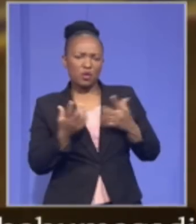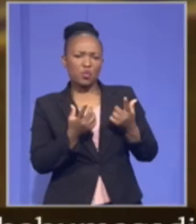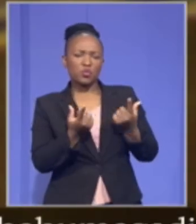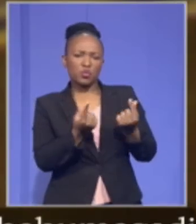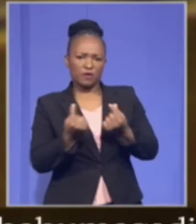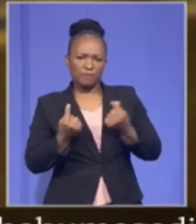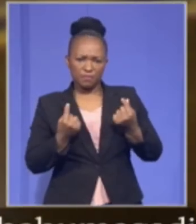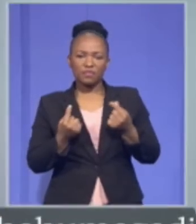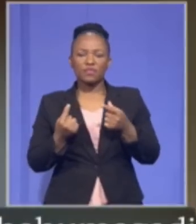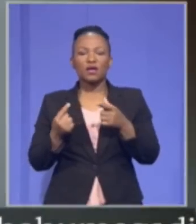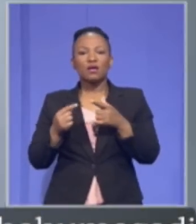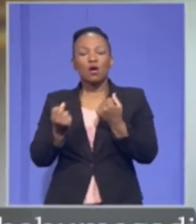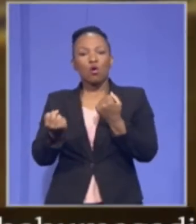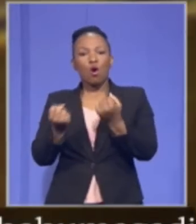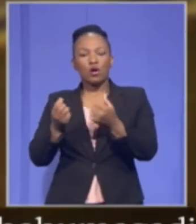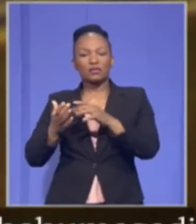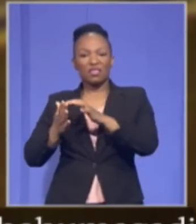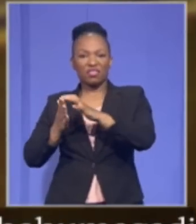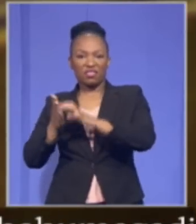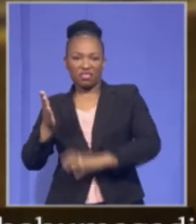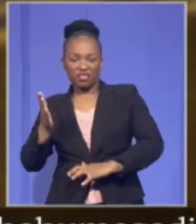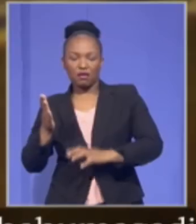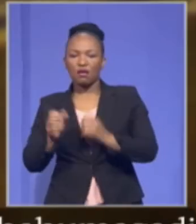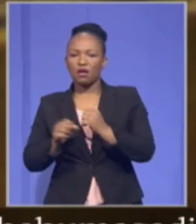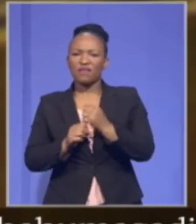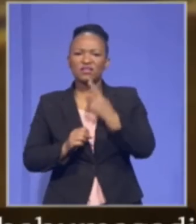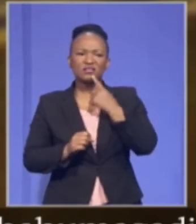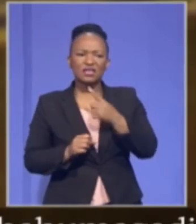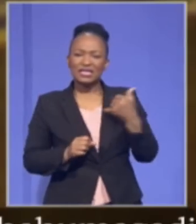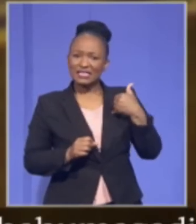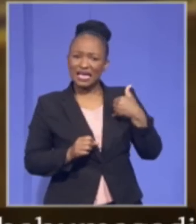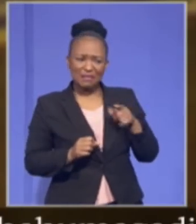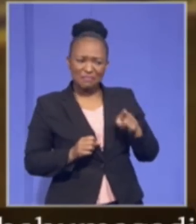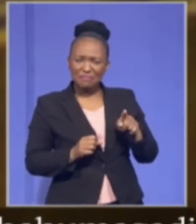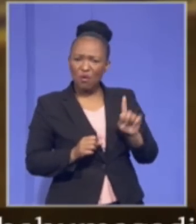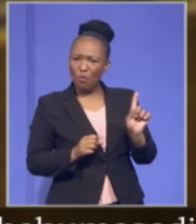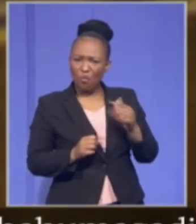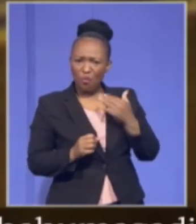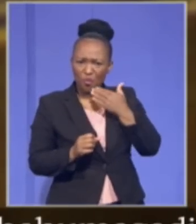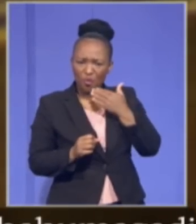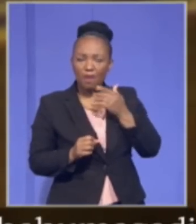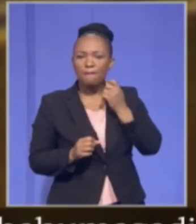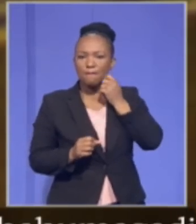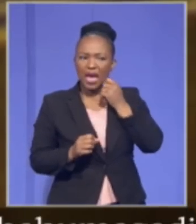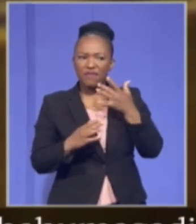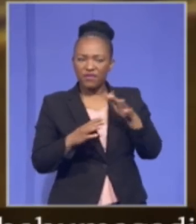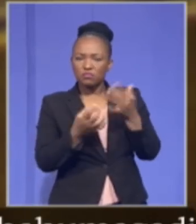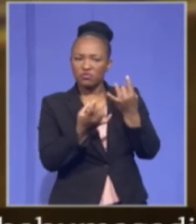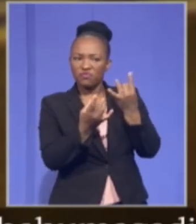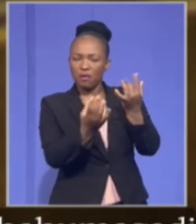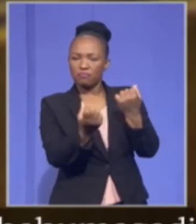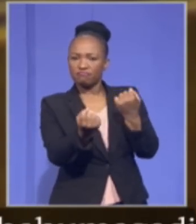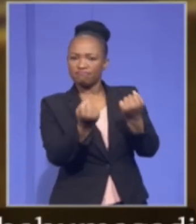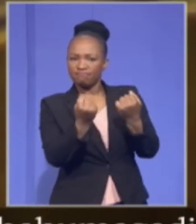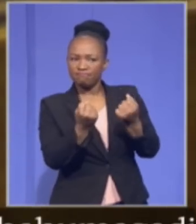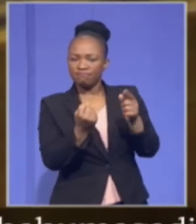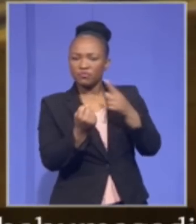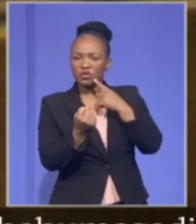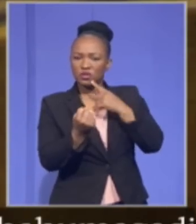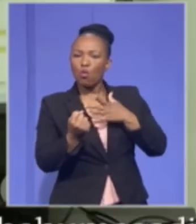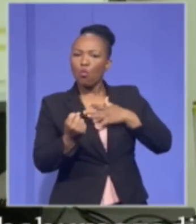tša kgorotsheko ga se go a laetša gore sefane seo ke sa mang. Monna o ile a tsebiša kgoro ya merero ya selegae gore o nyaka go